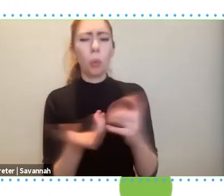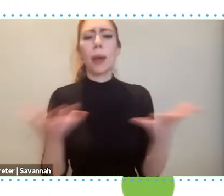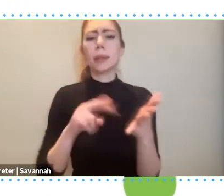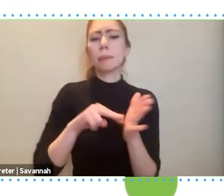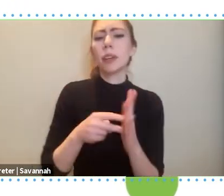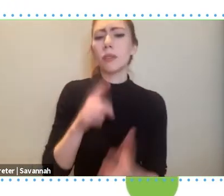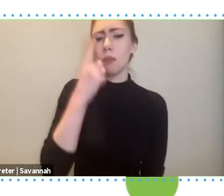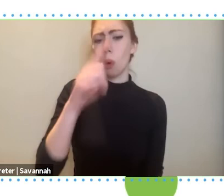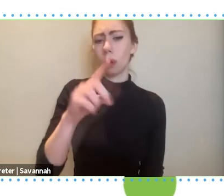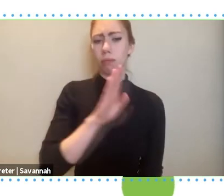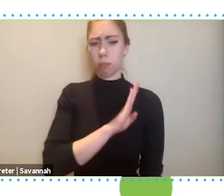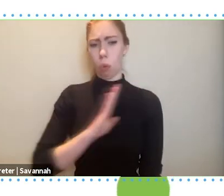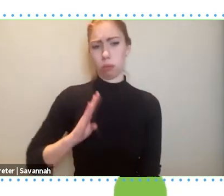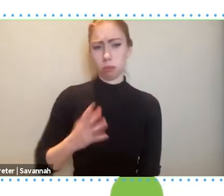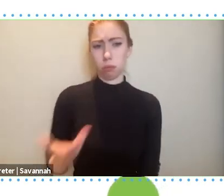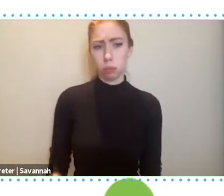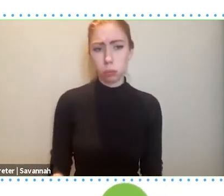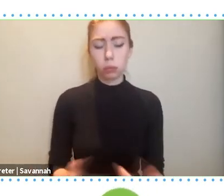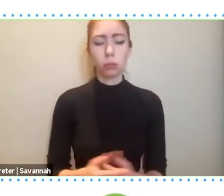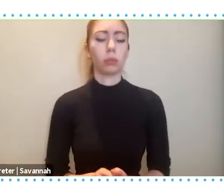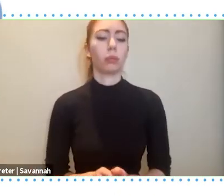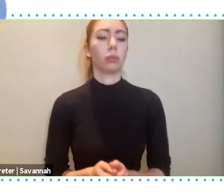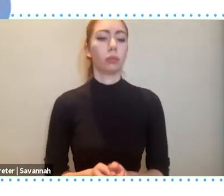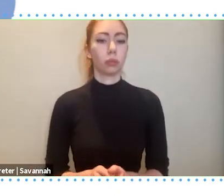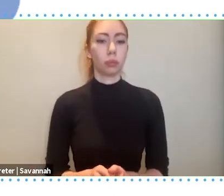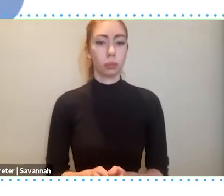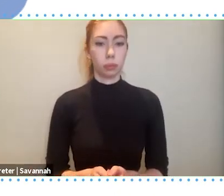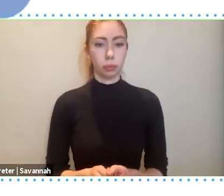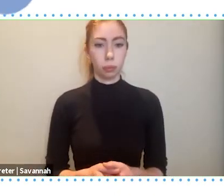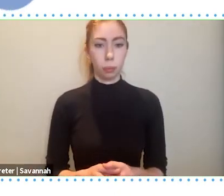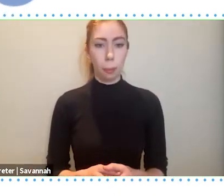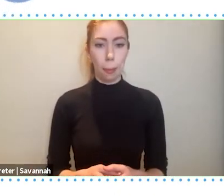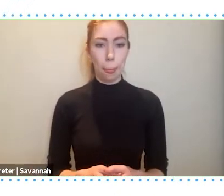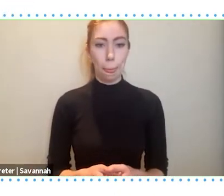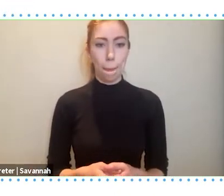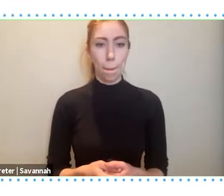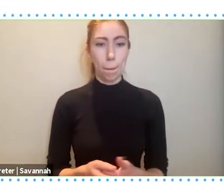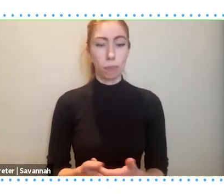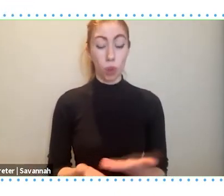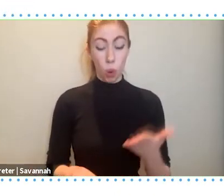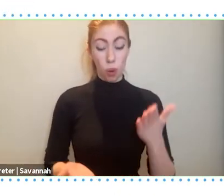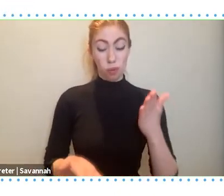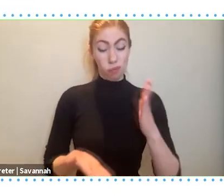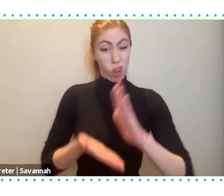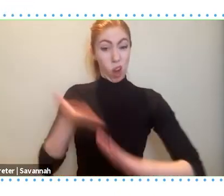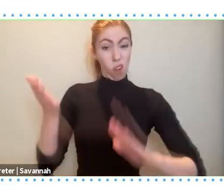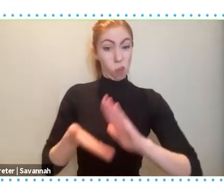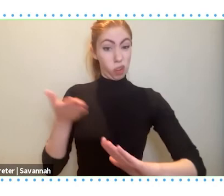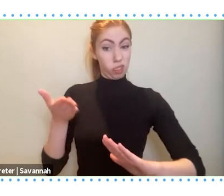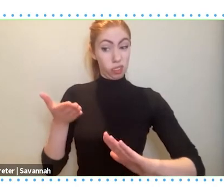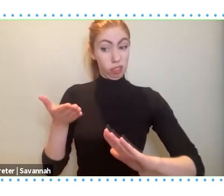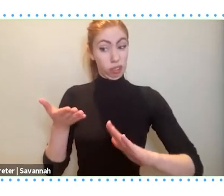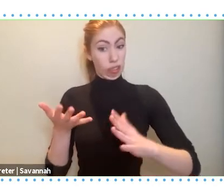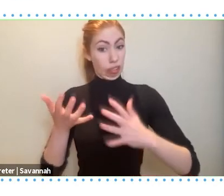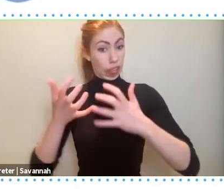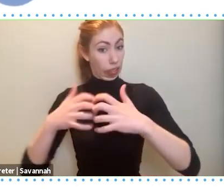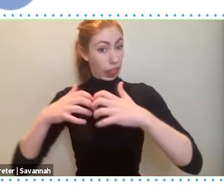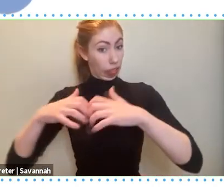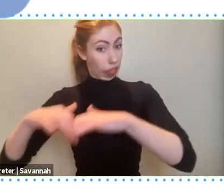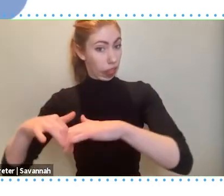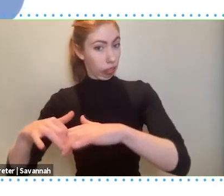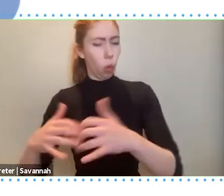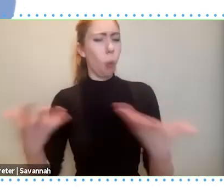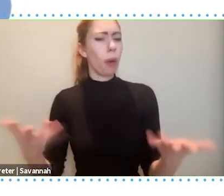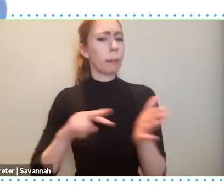is the impact and the consequences of ineffective governance? And what does that mean for organizations? I think we can see that there's